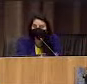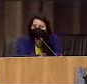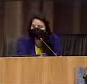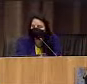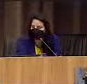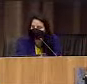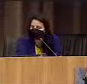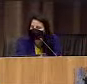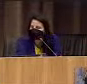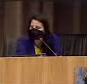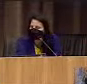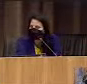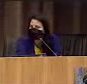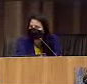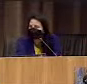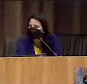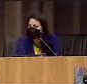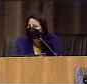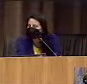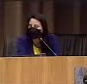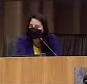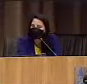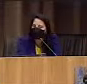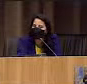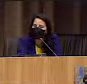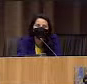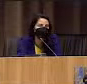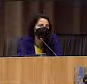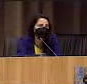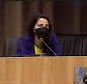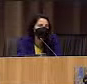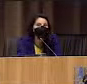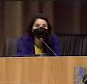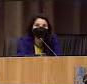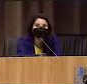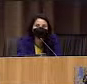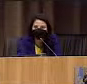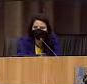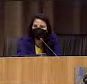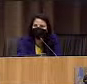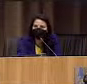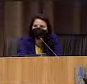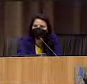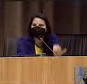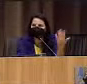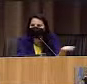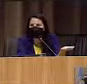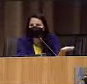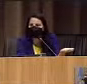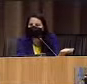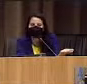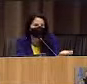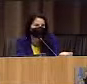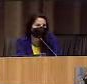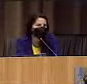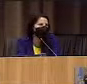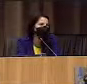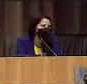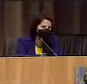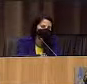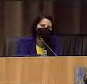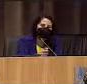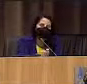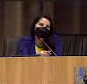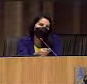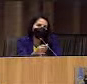don't work with back end. We needed to understand, and the final report was written